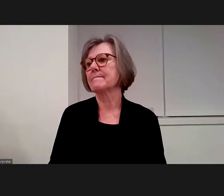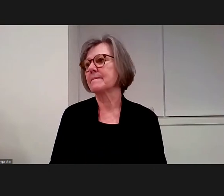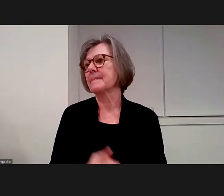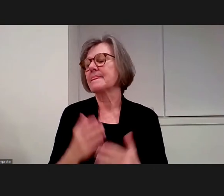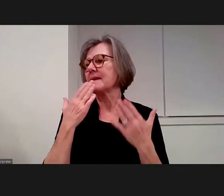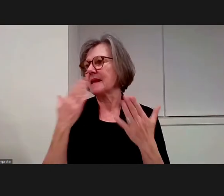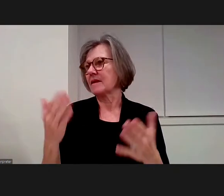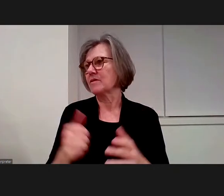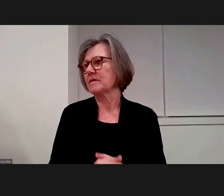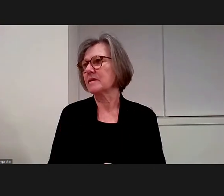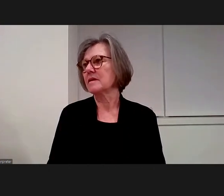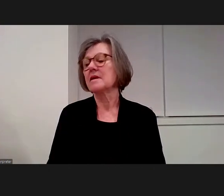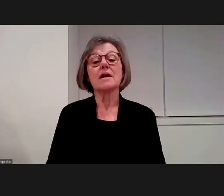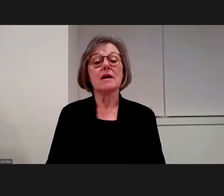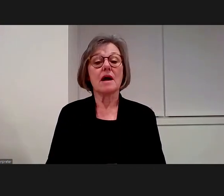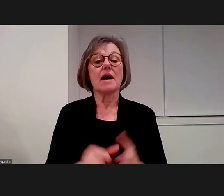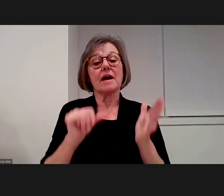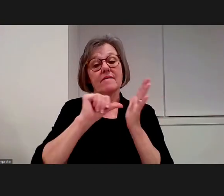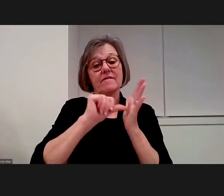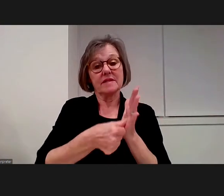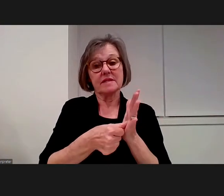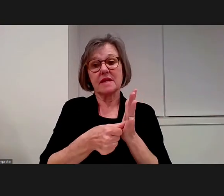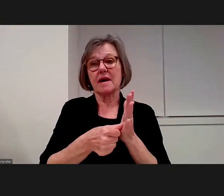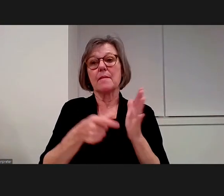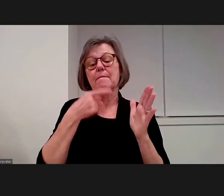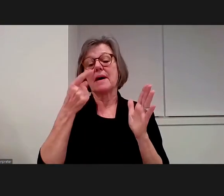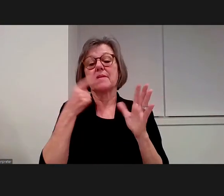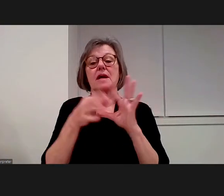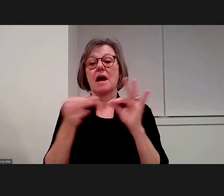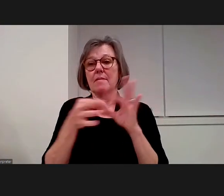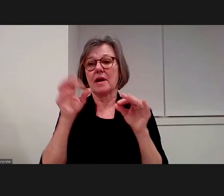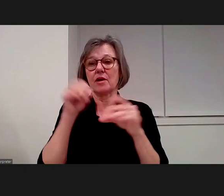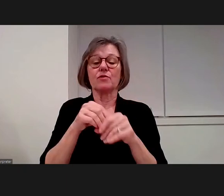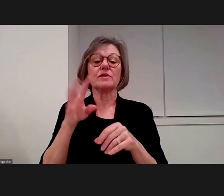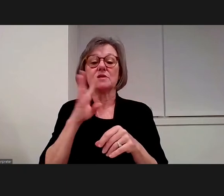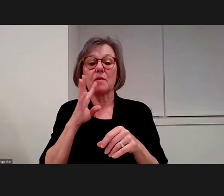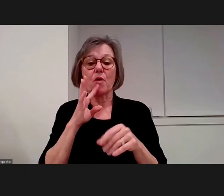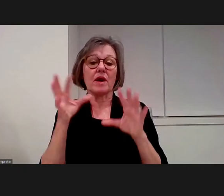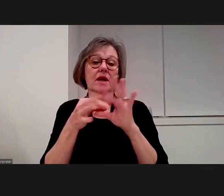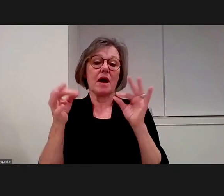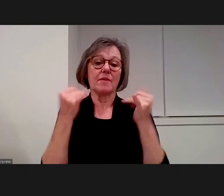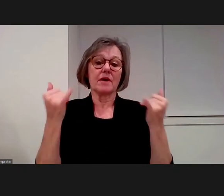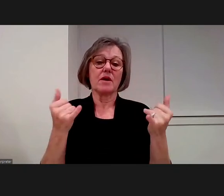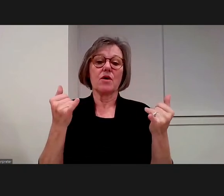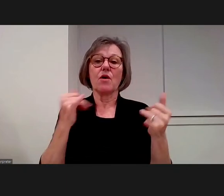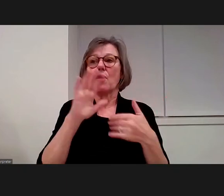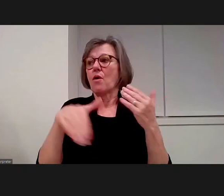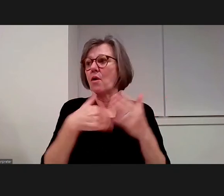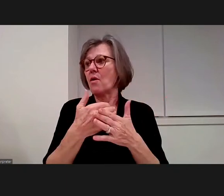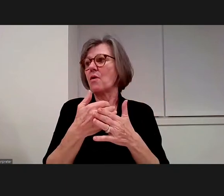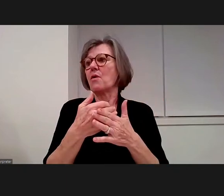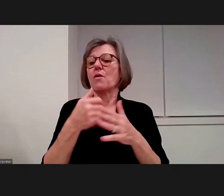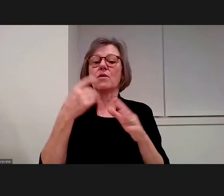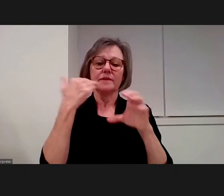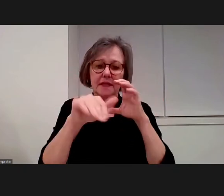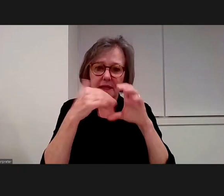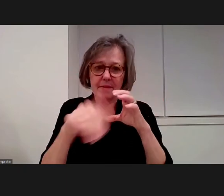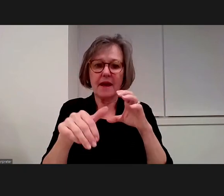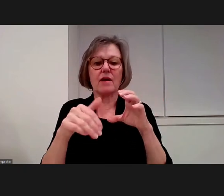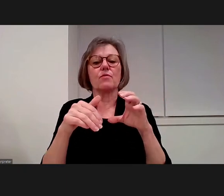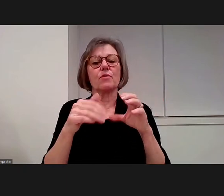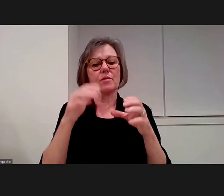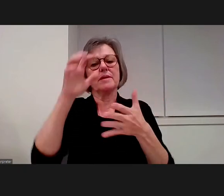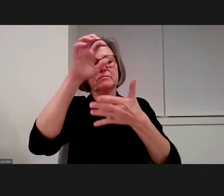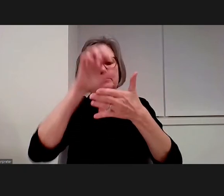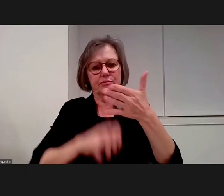Thank you, Jim. I should emphasize public comments, including spoken comments today, all correspondence and emails will be